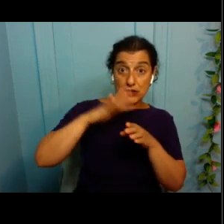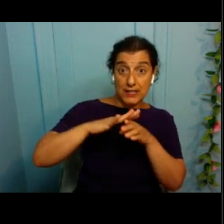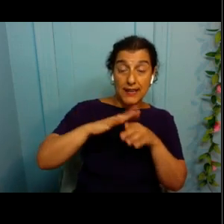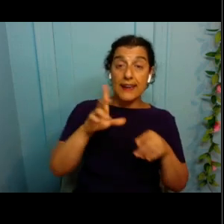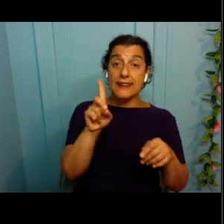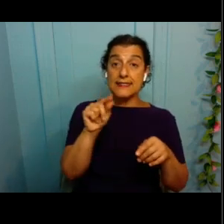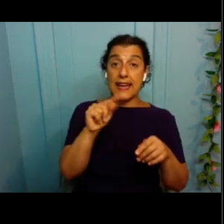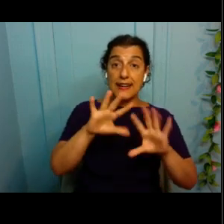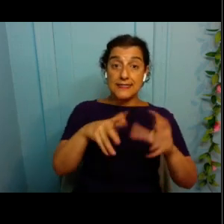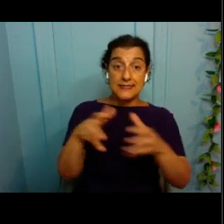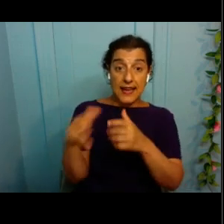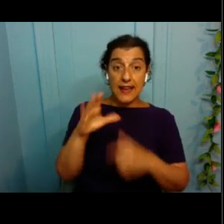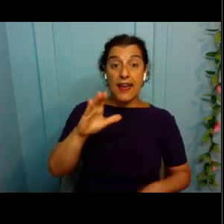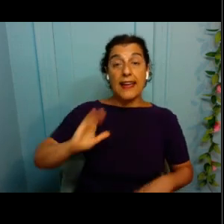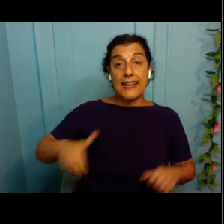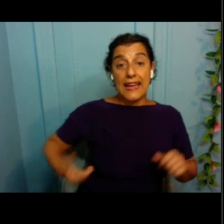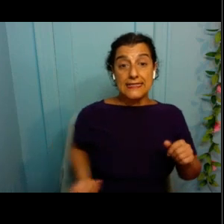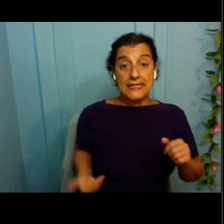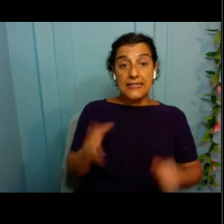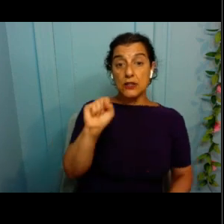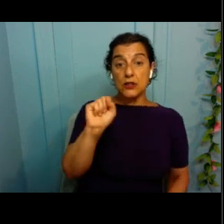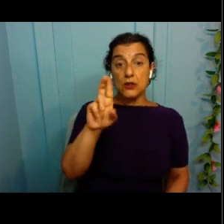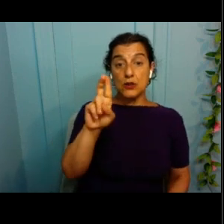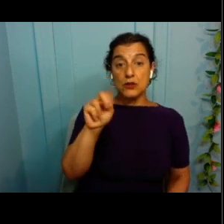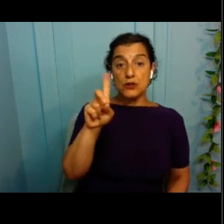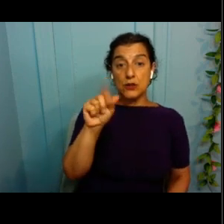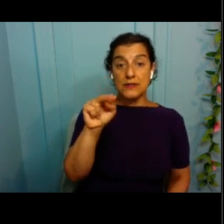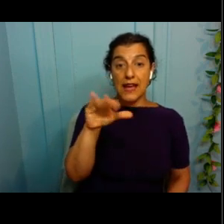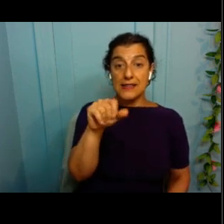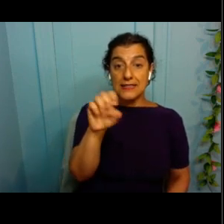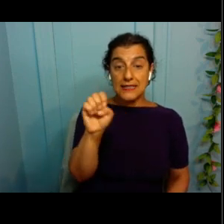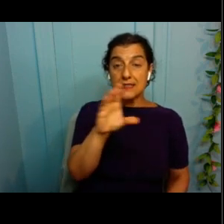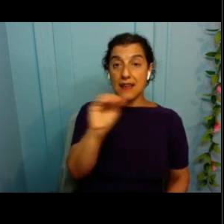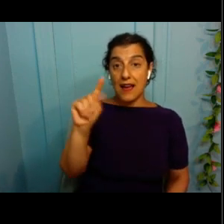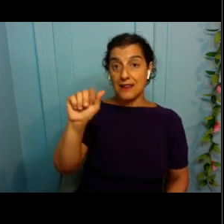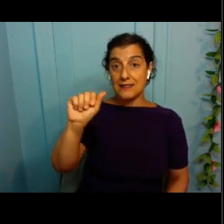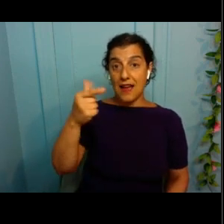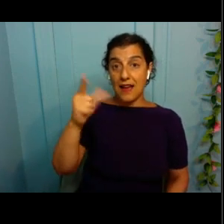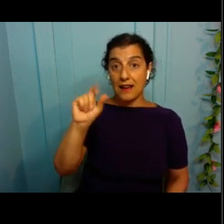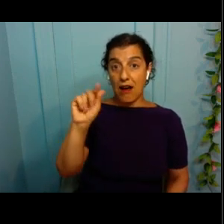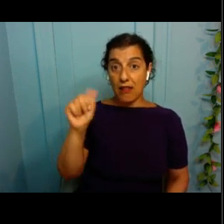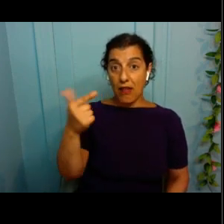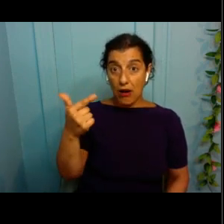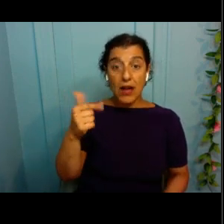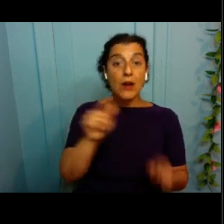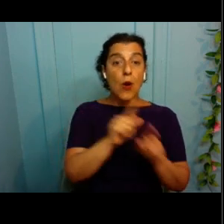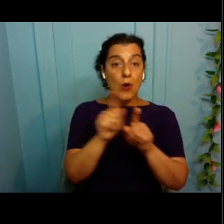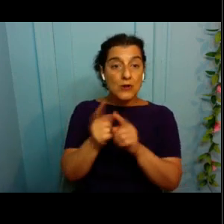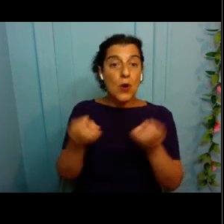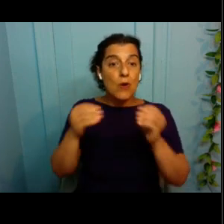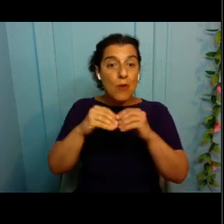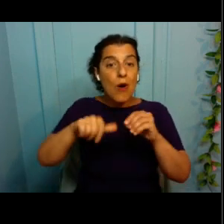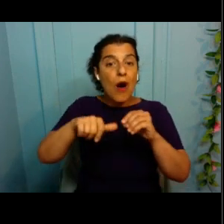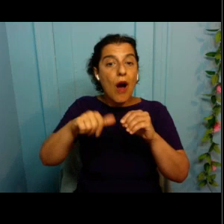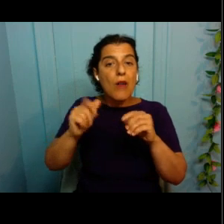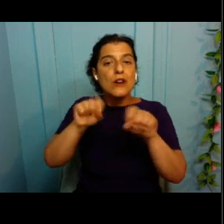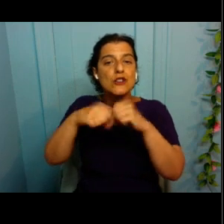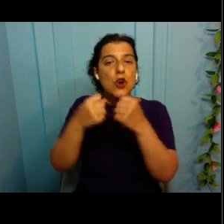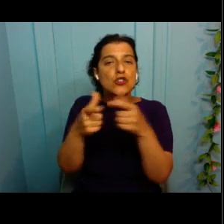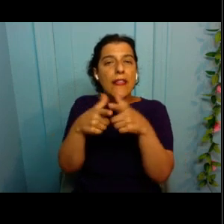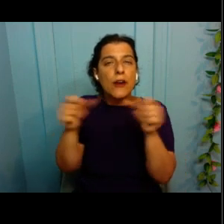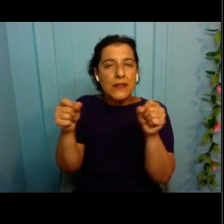Cantonese, Sundanese, and Tagalog, as well as some demonstrating sociolinguistic variation for